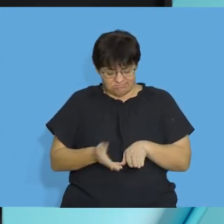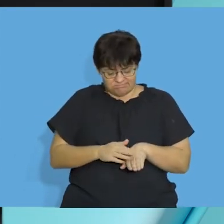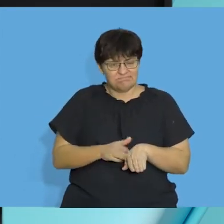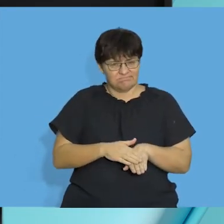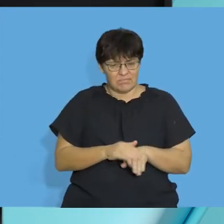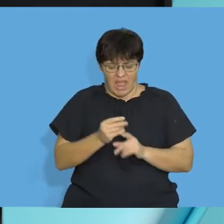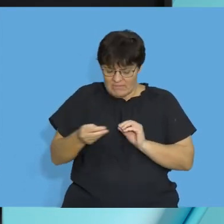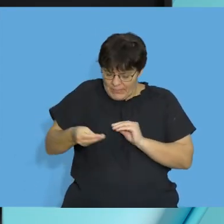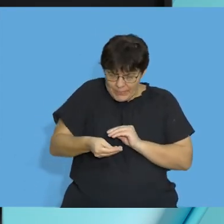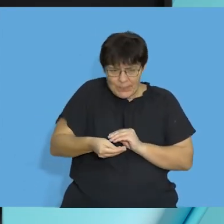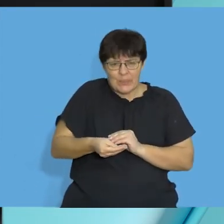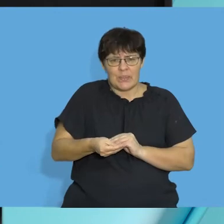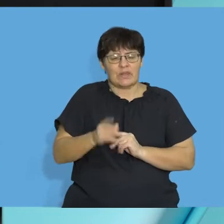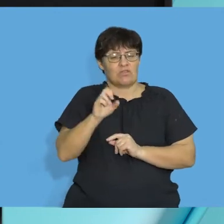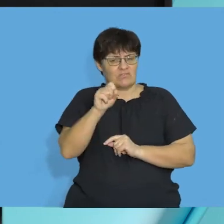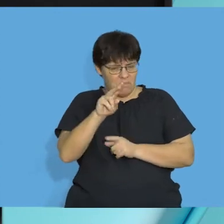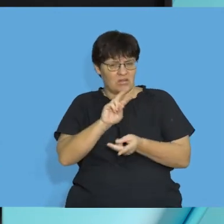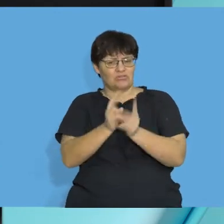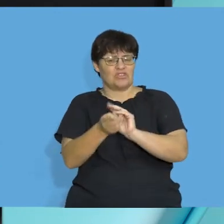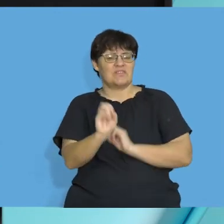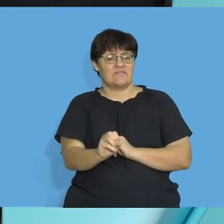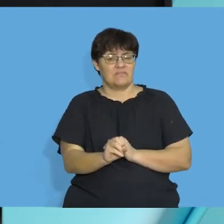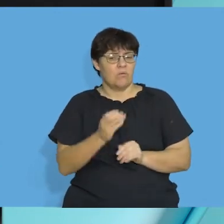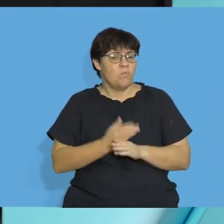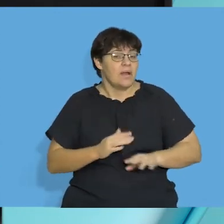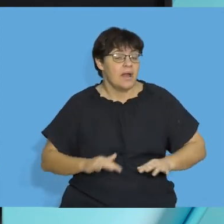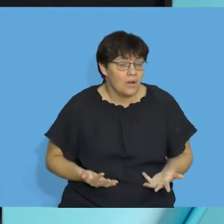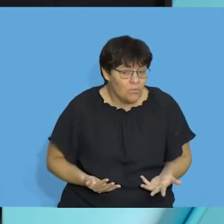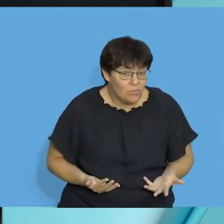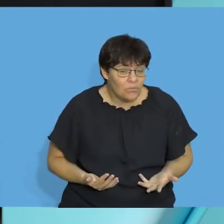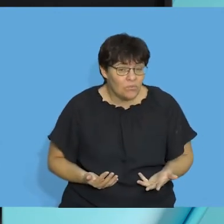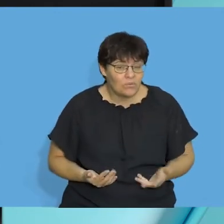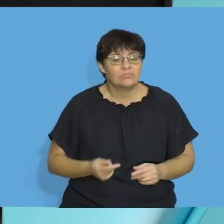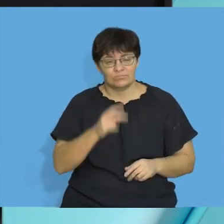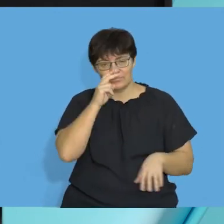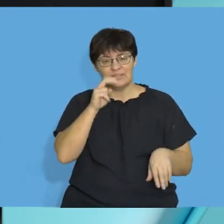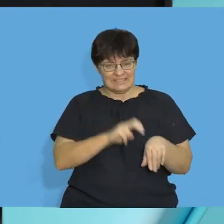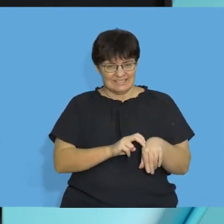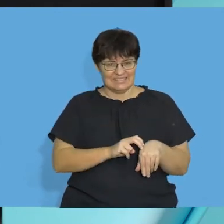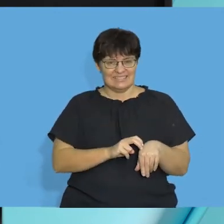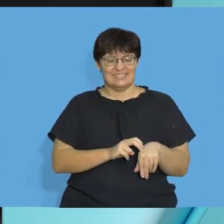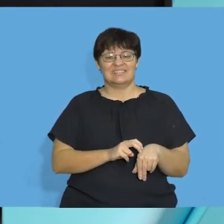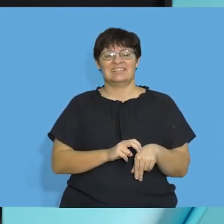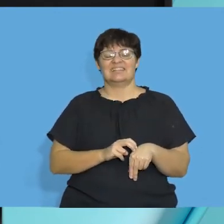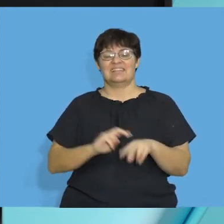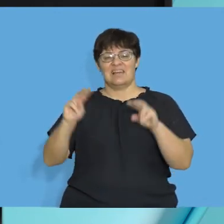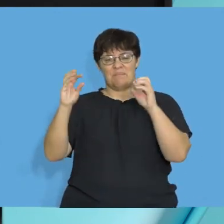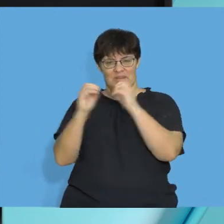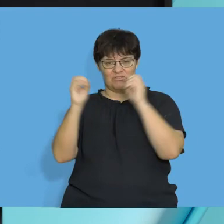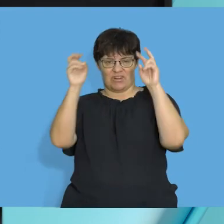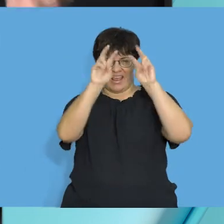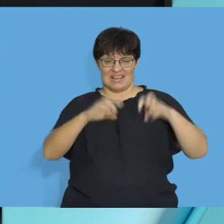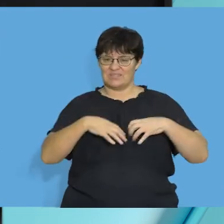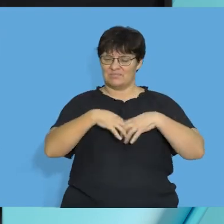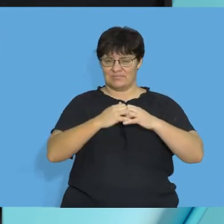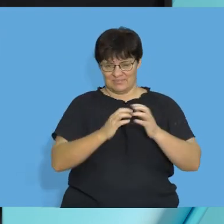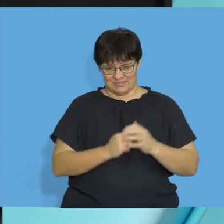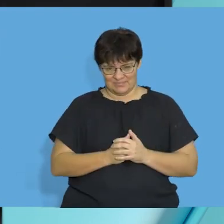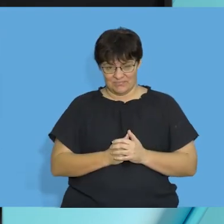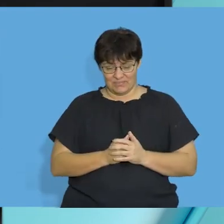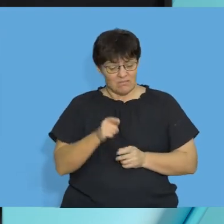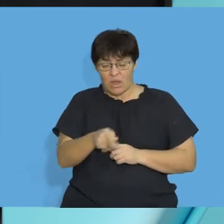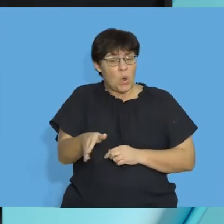a transformer in it. And for that to work, you need to have the principle of electromagnetic induction. Without